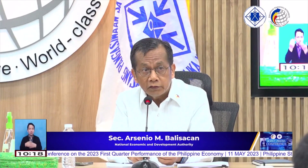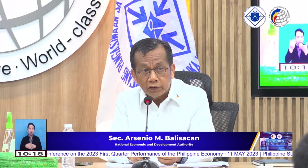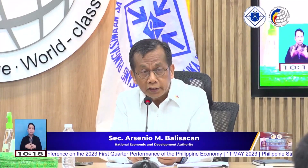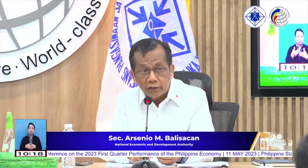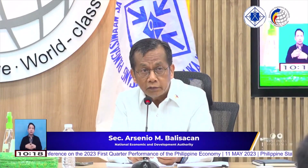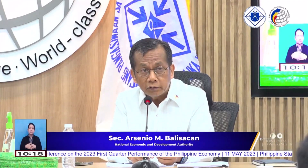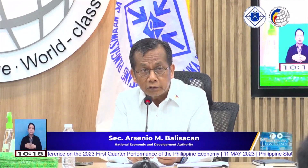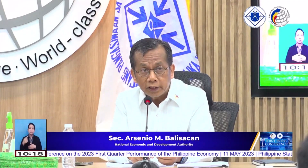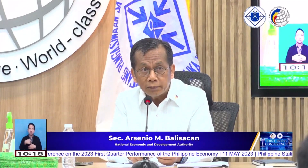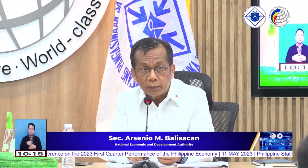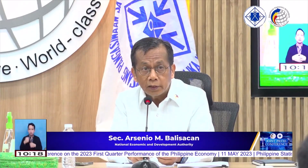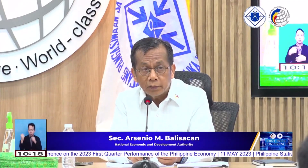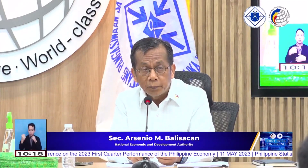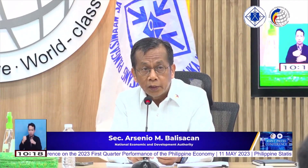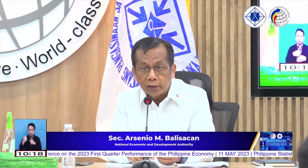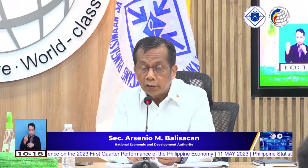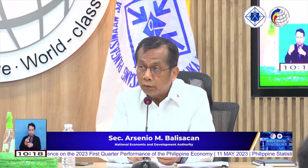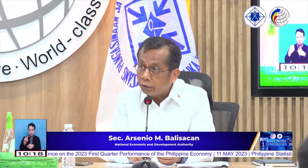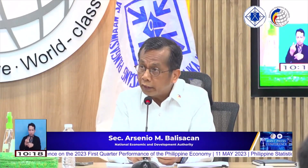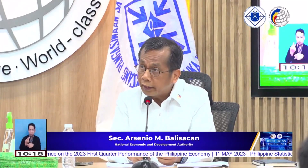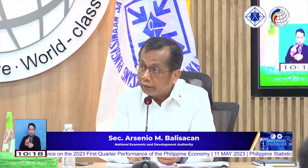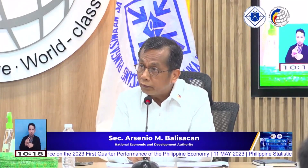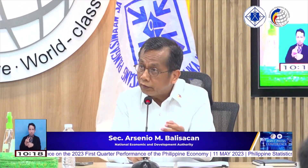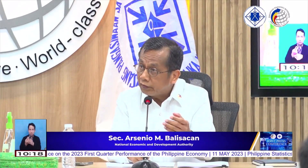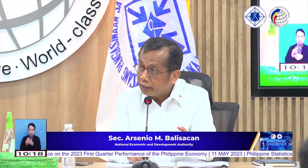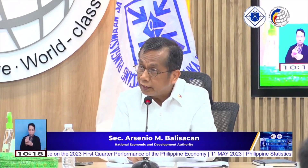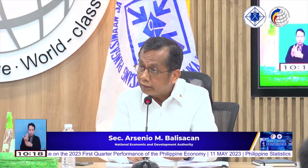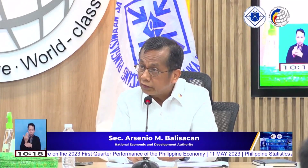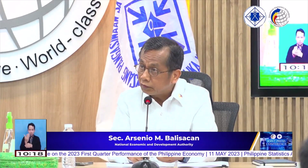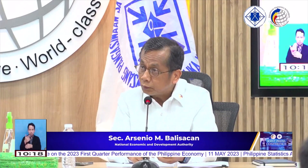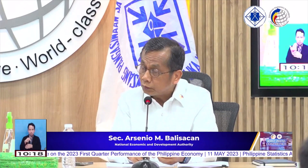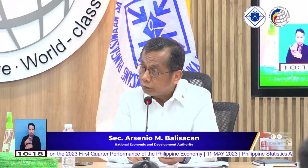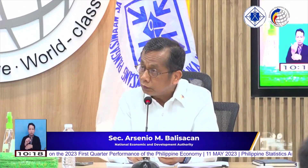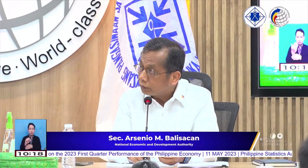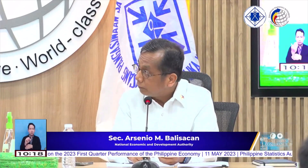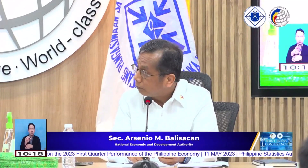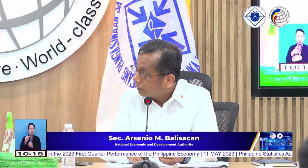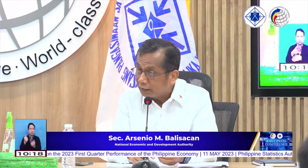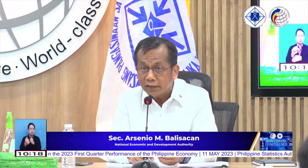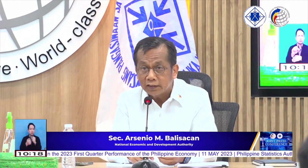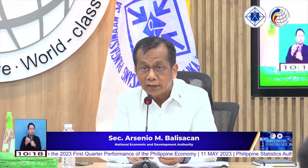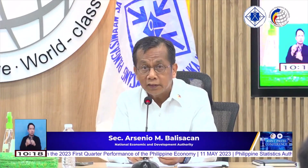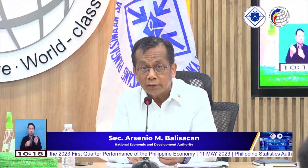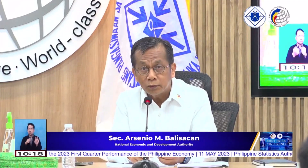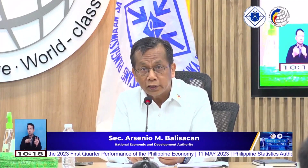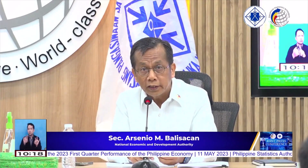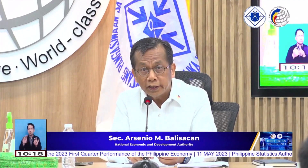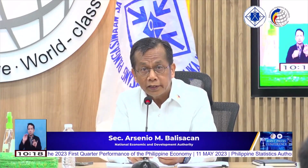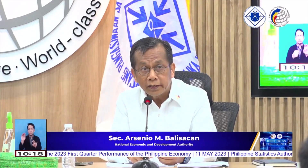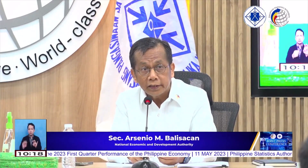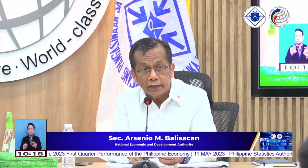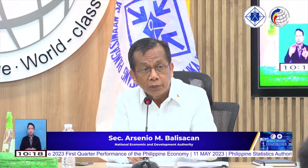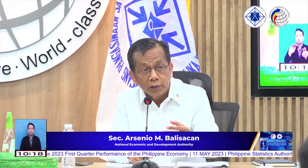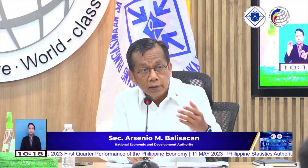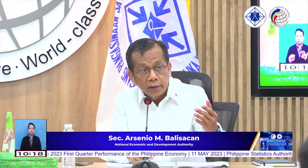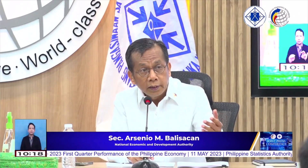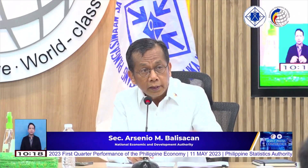we decided to keep the growth rate for this year at 6 to 7%, as I reported earlier,